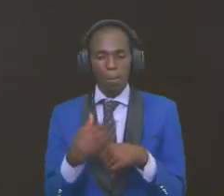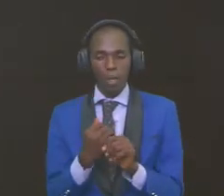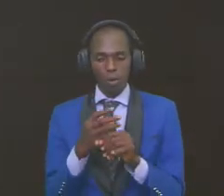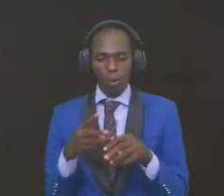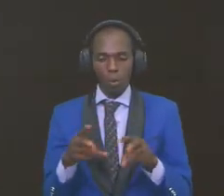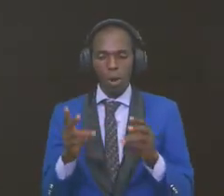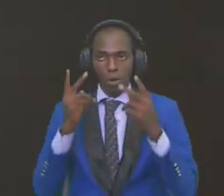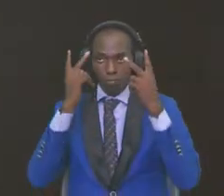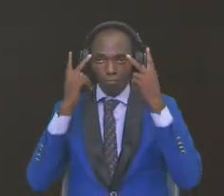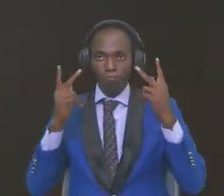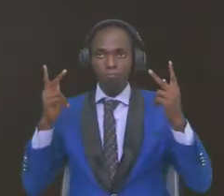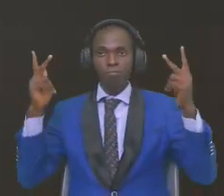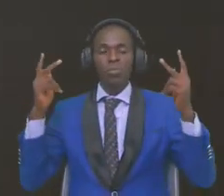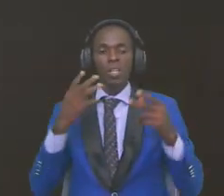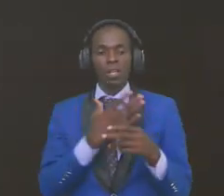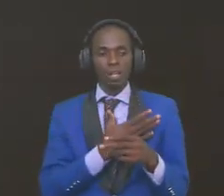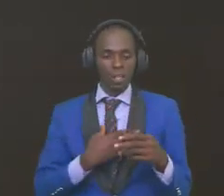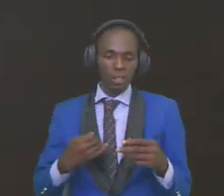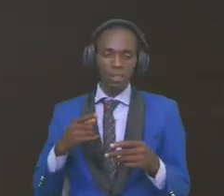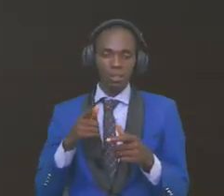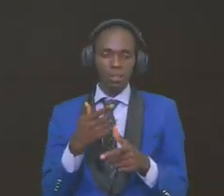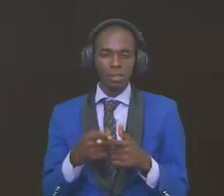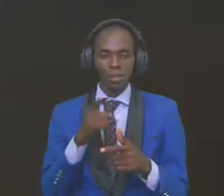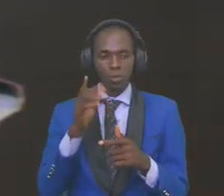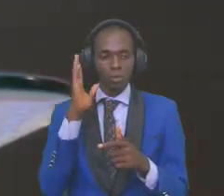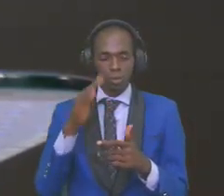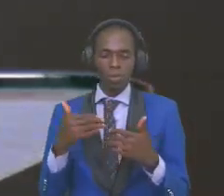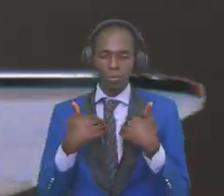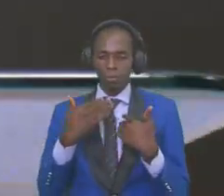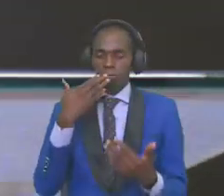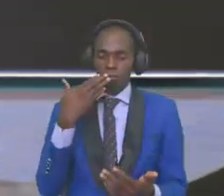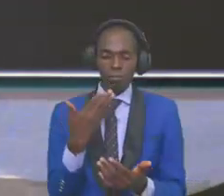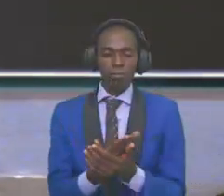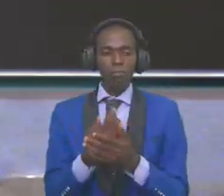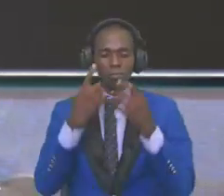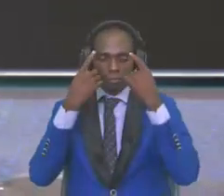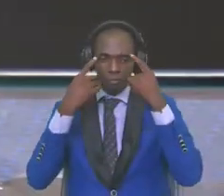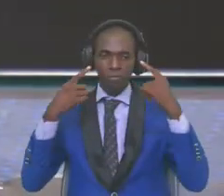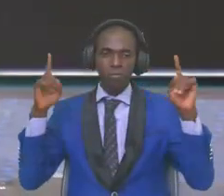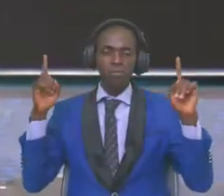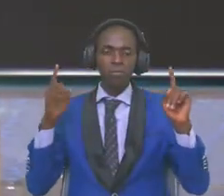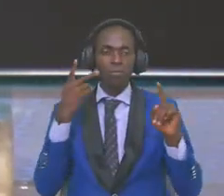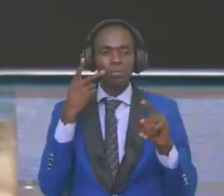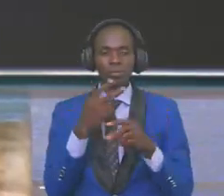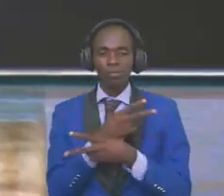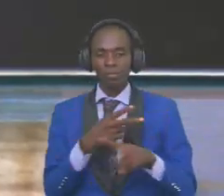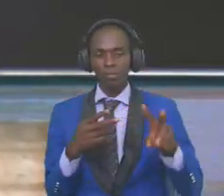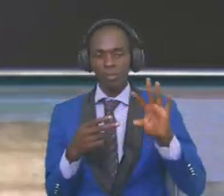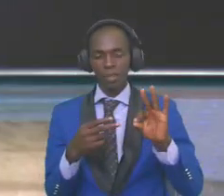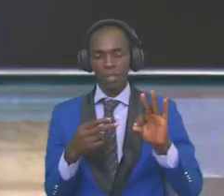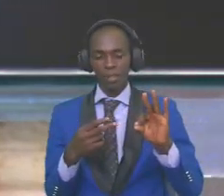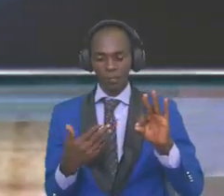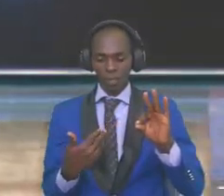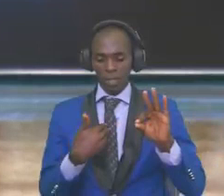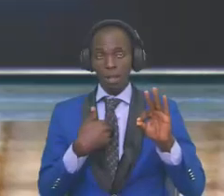prosperous, and then thou shalt have good success. Look at verse 9. Have not